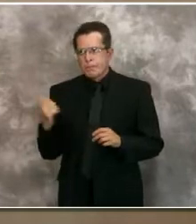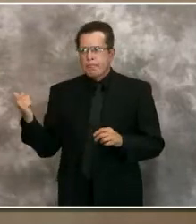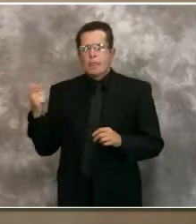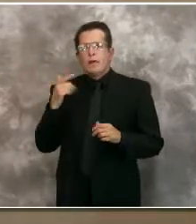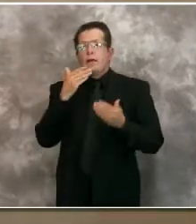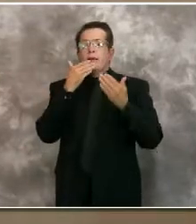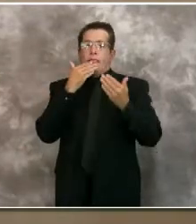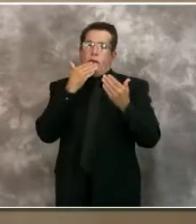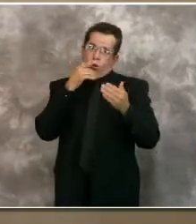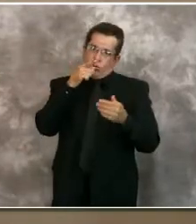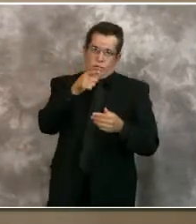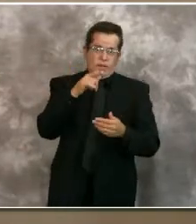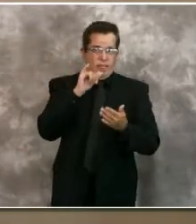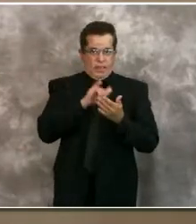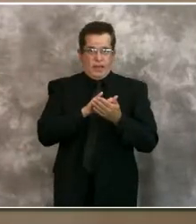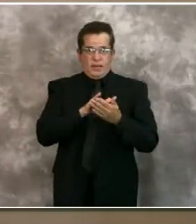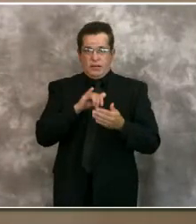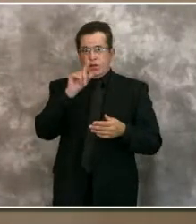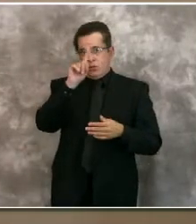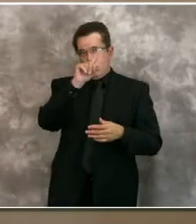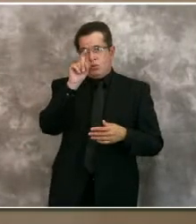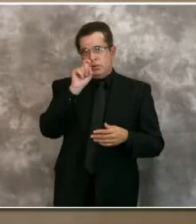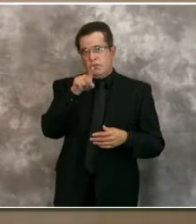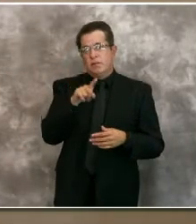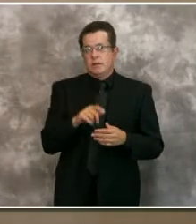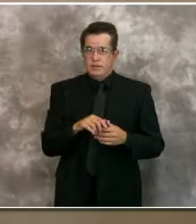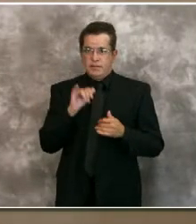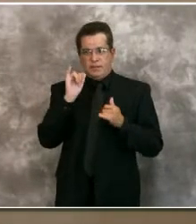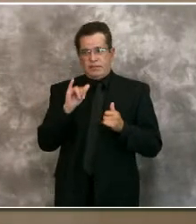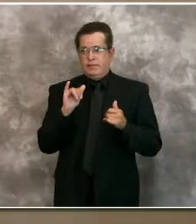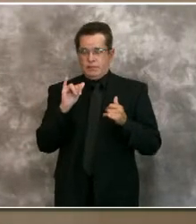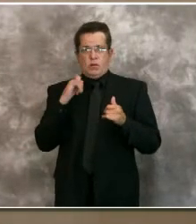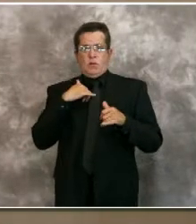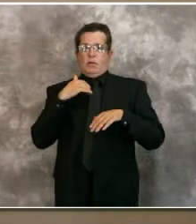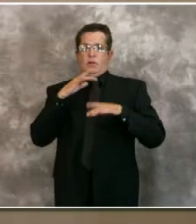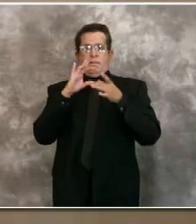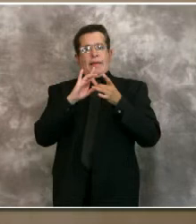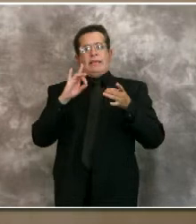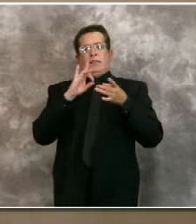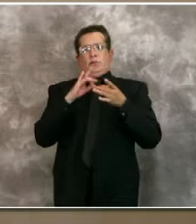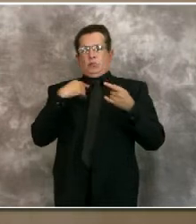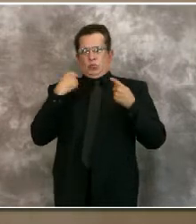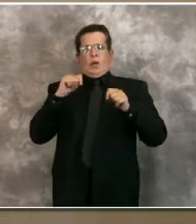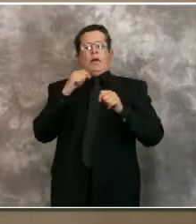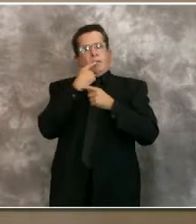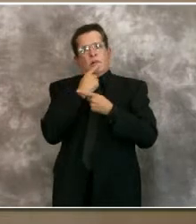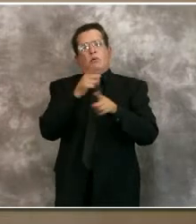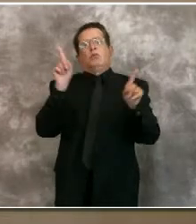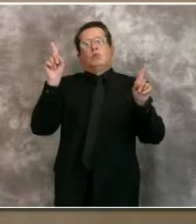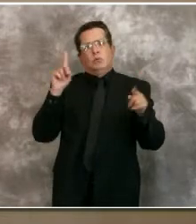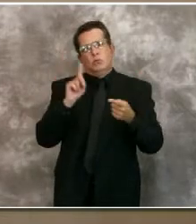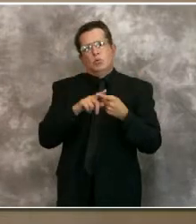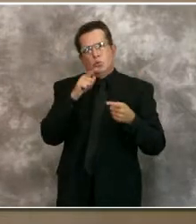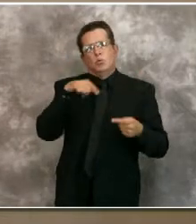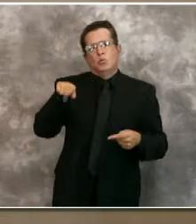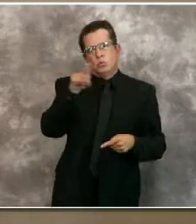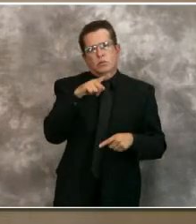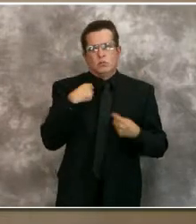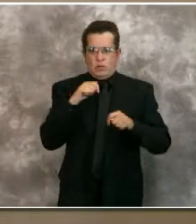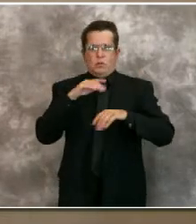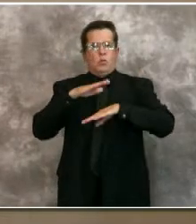Thank you for that question. That really fits into the messaging that we're trying to disseminate. So